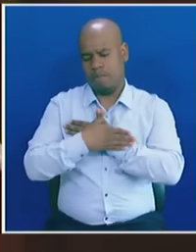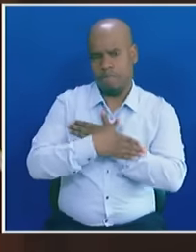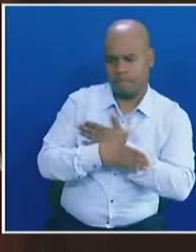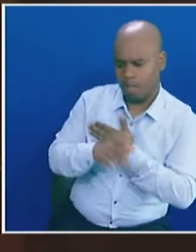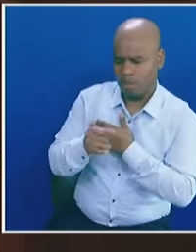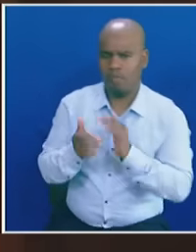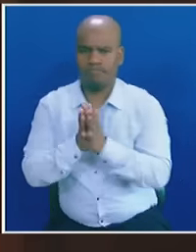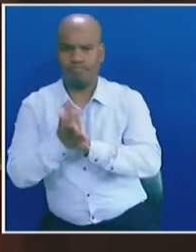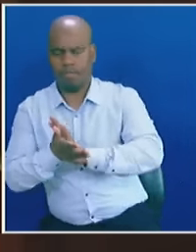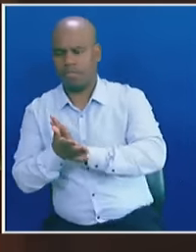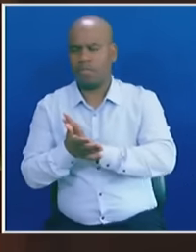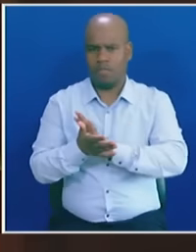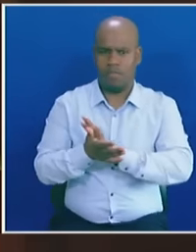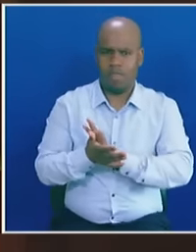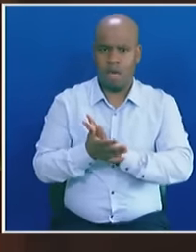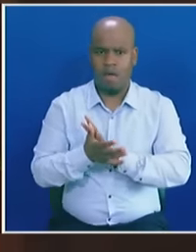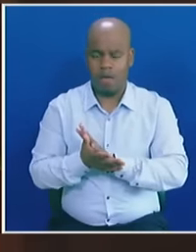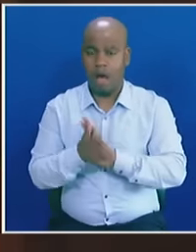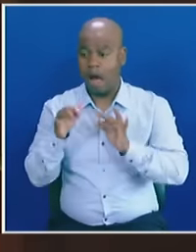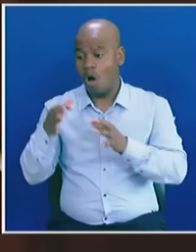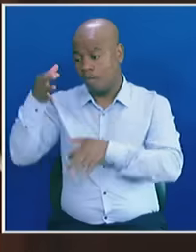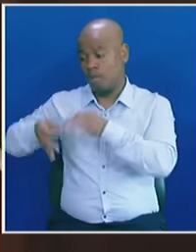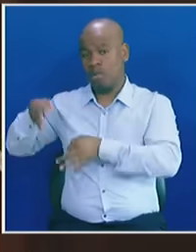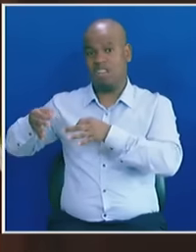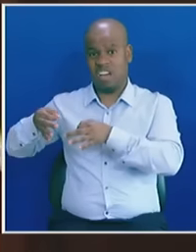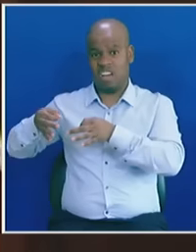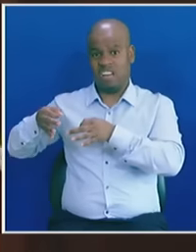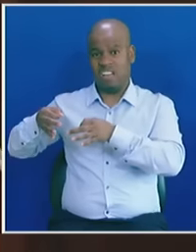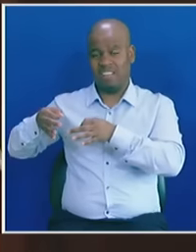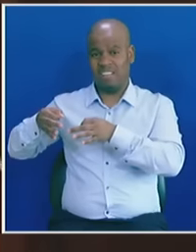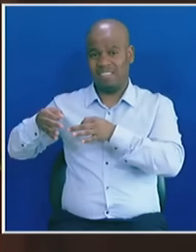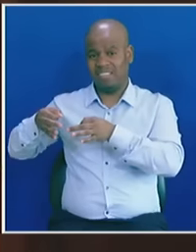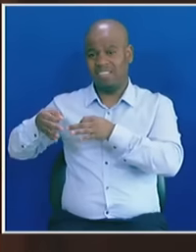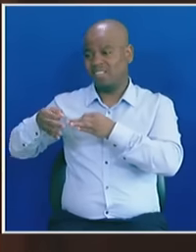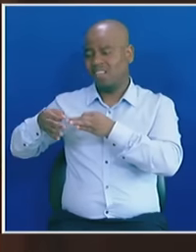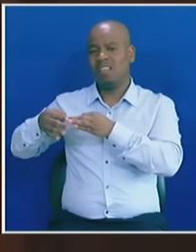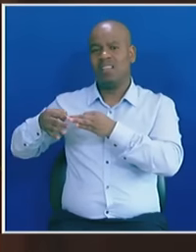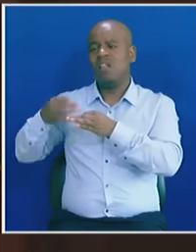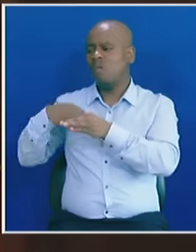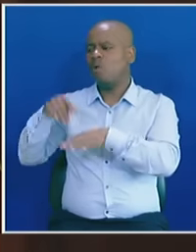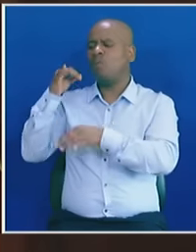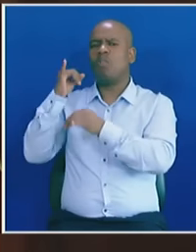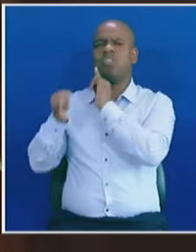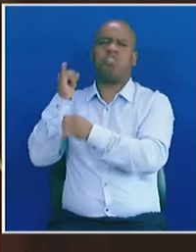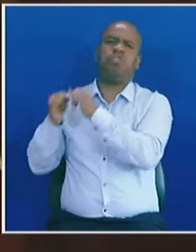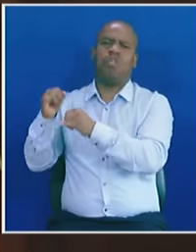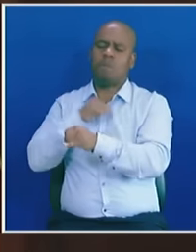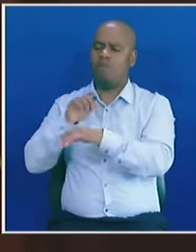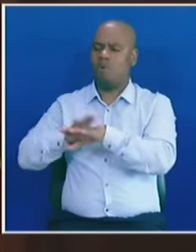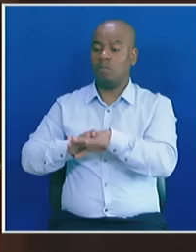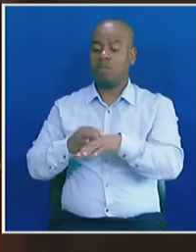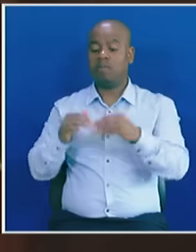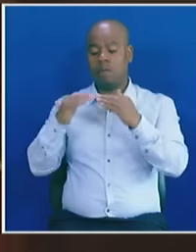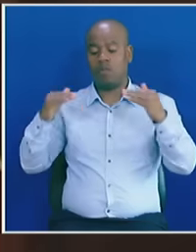a theatrical episode through political point scoring, which is aimed at undermining the very foundation of